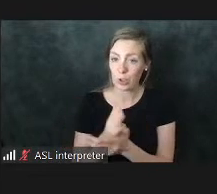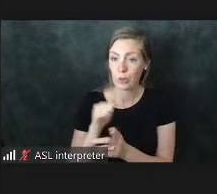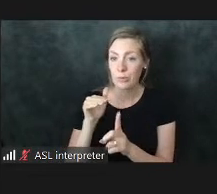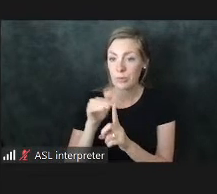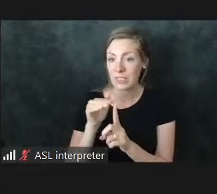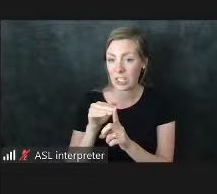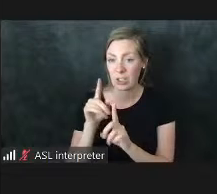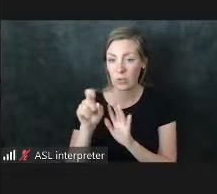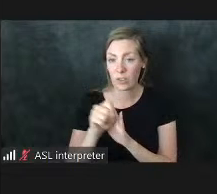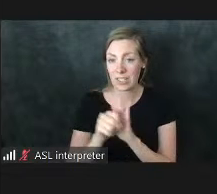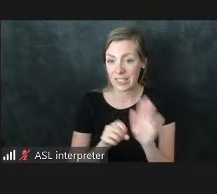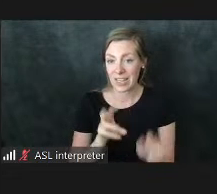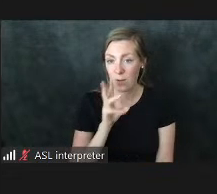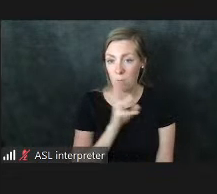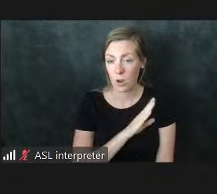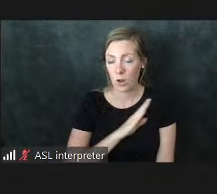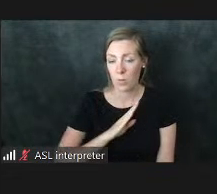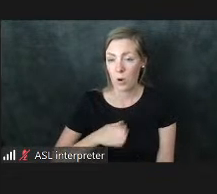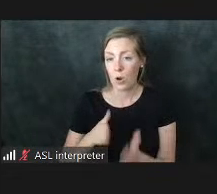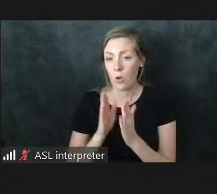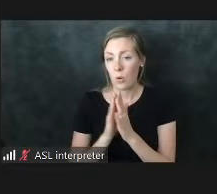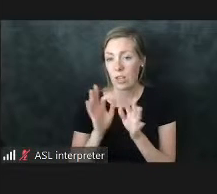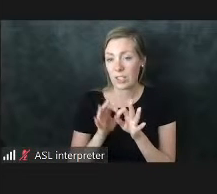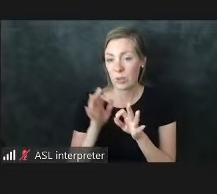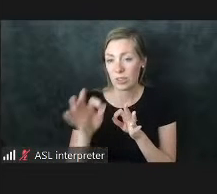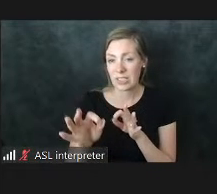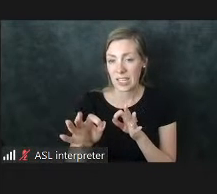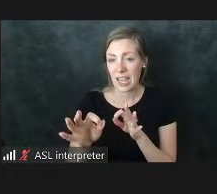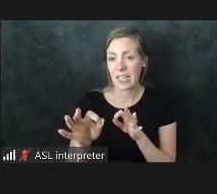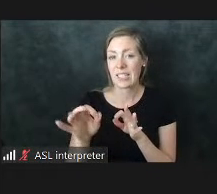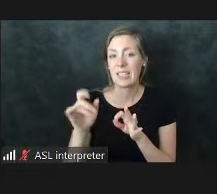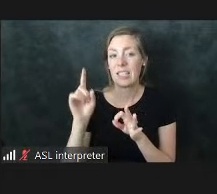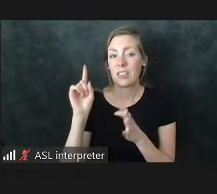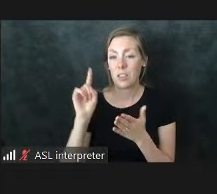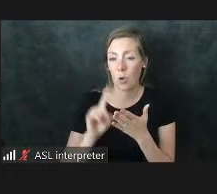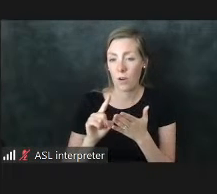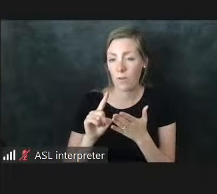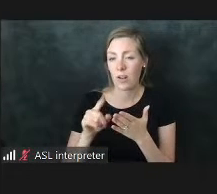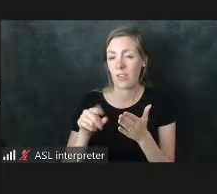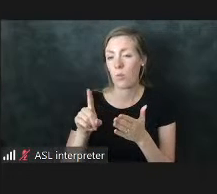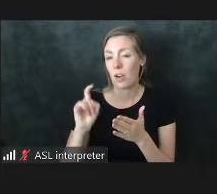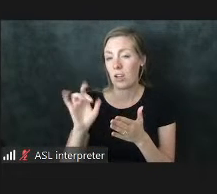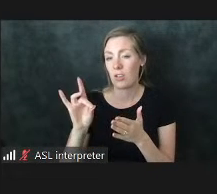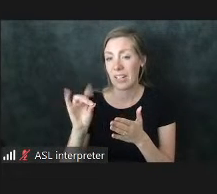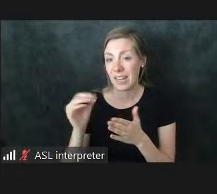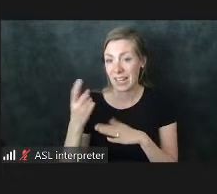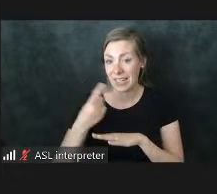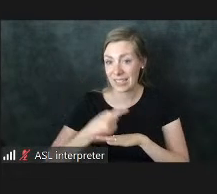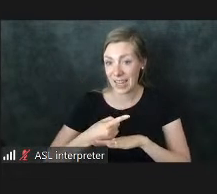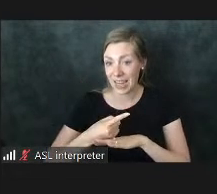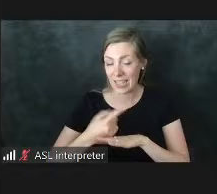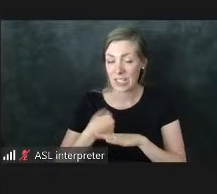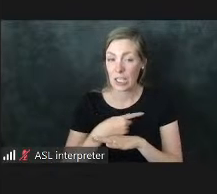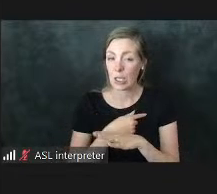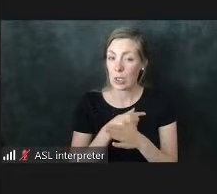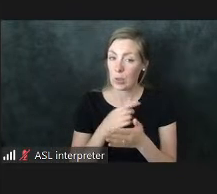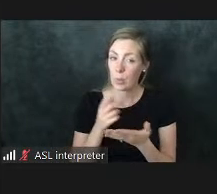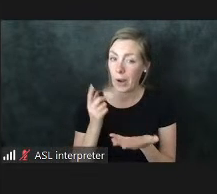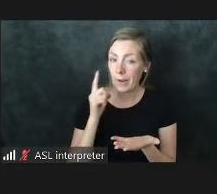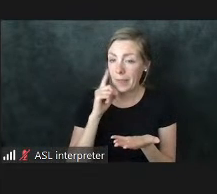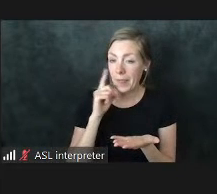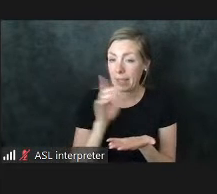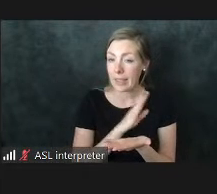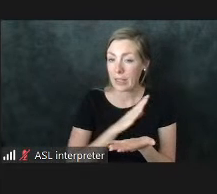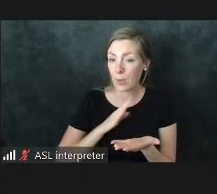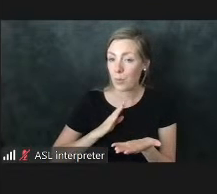Board van a meter requesting to peticiones extend para the el lower minimum stream flow esa requirements for another 180 days. que va Today, and the State Board will issue